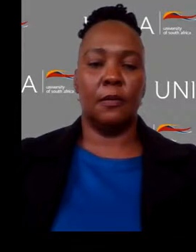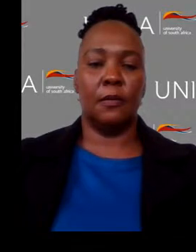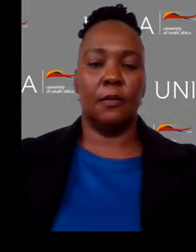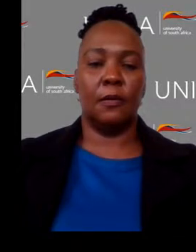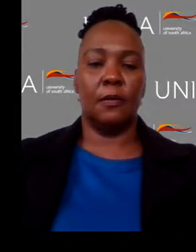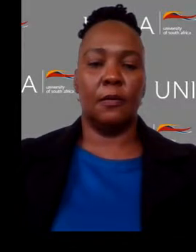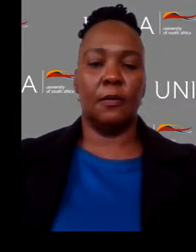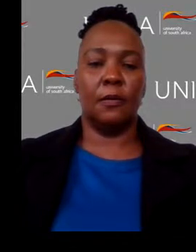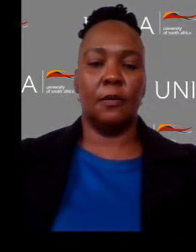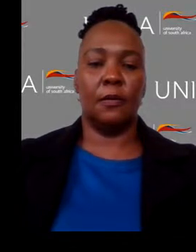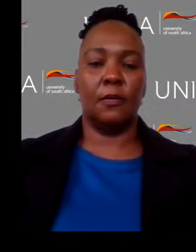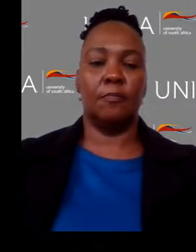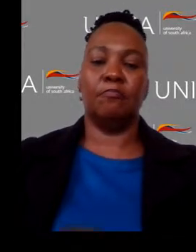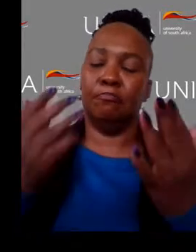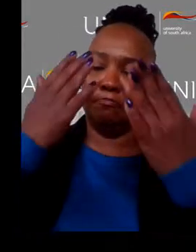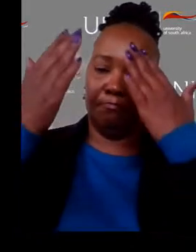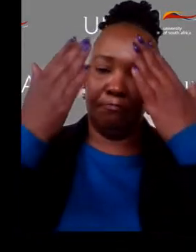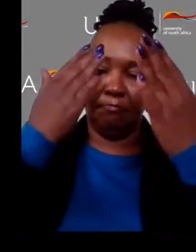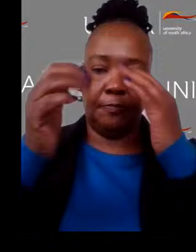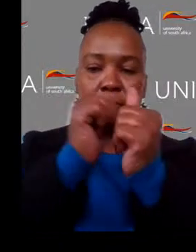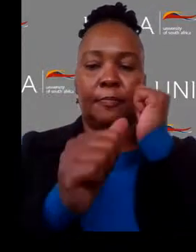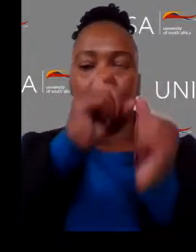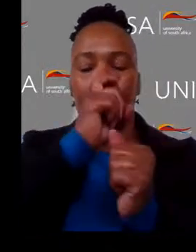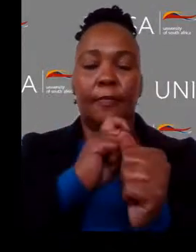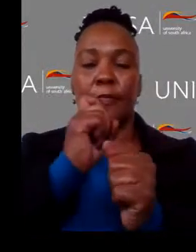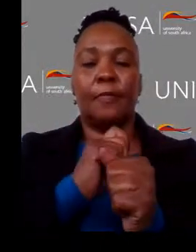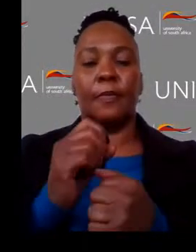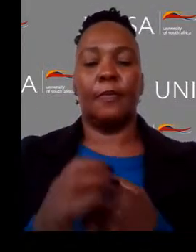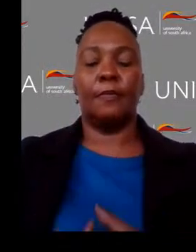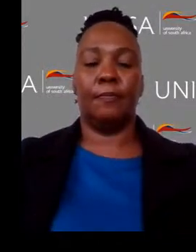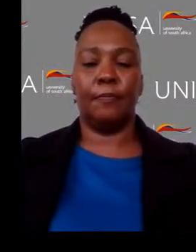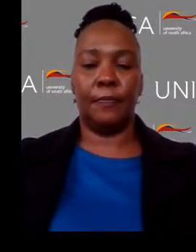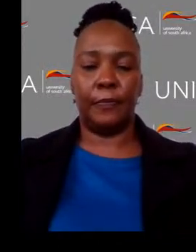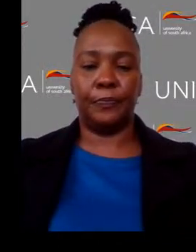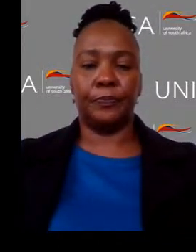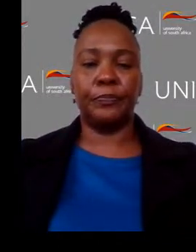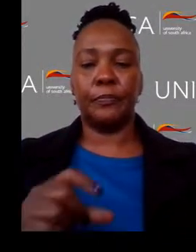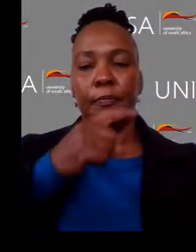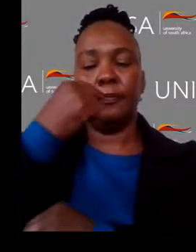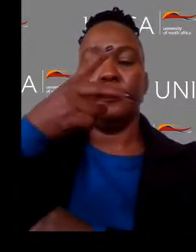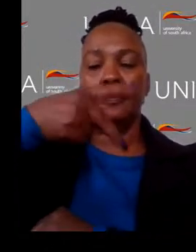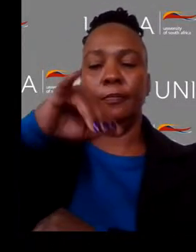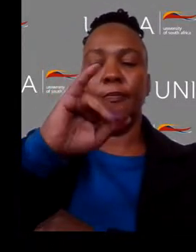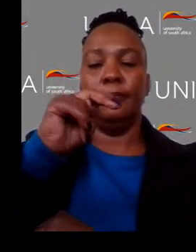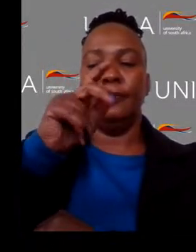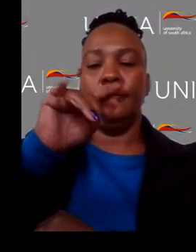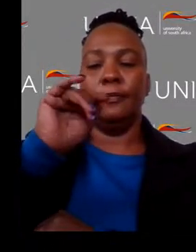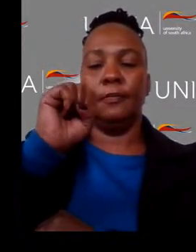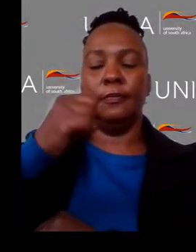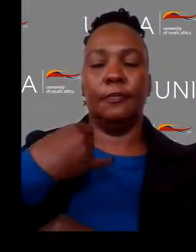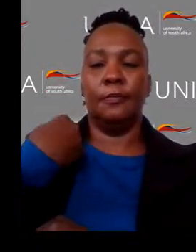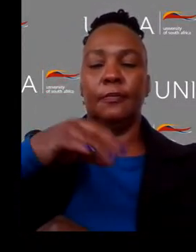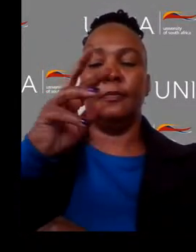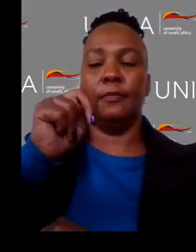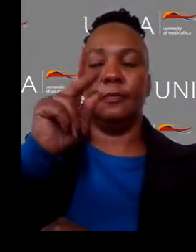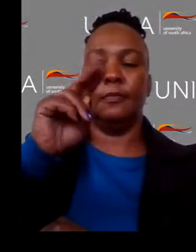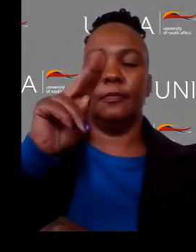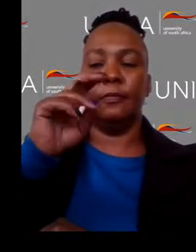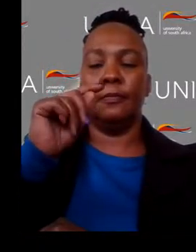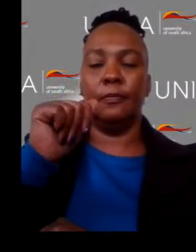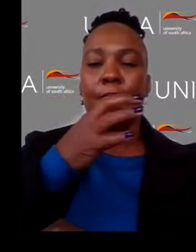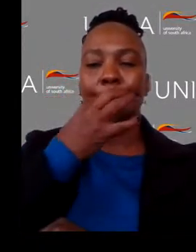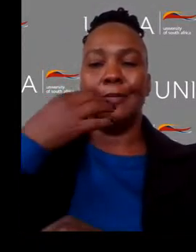Good day, ladies and gentlemen, fellow students. My name is Pintias Nkuna, as stated by our program